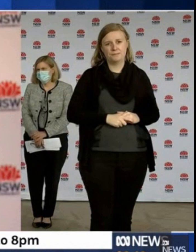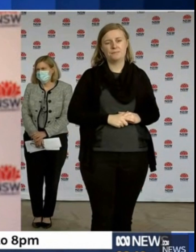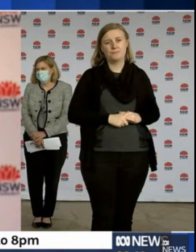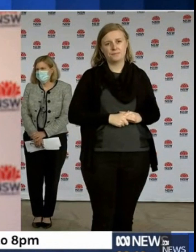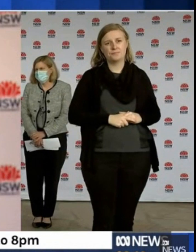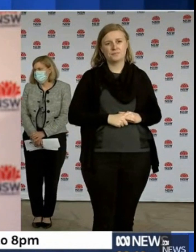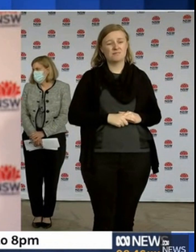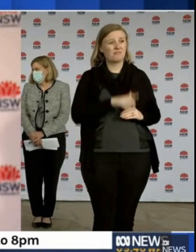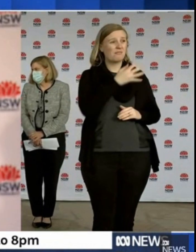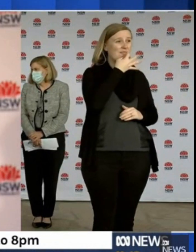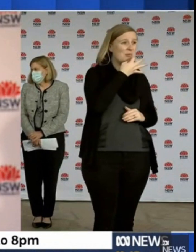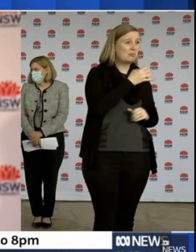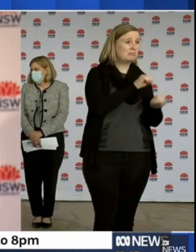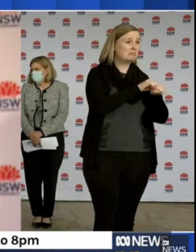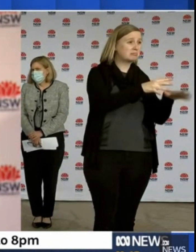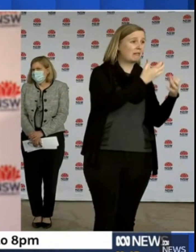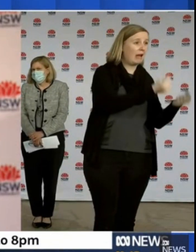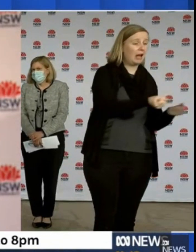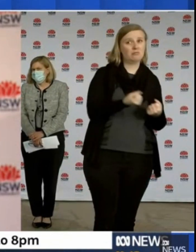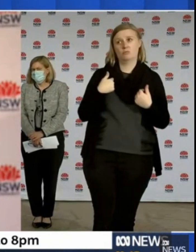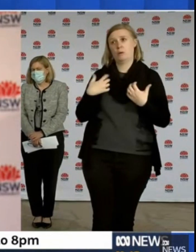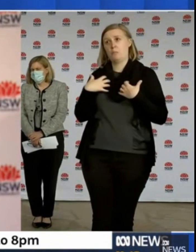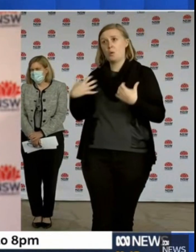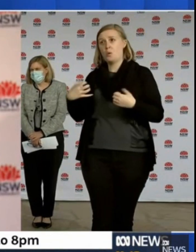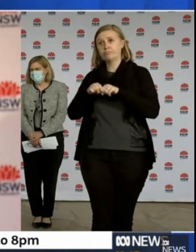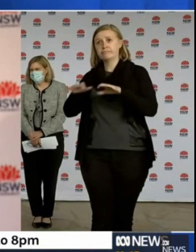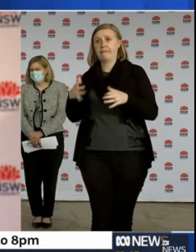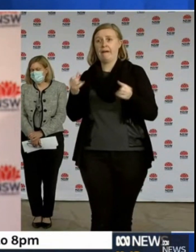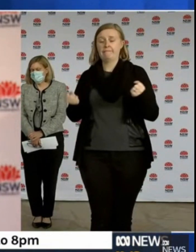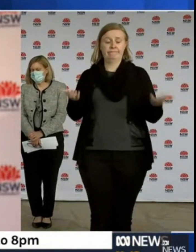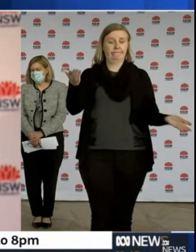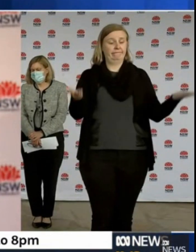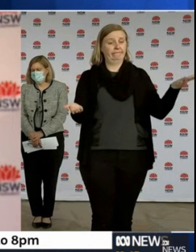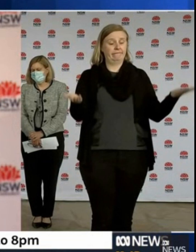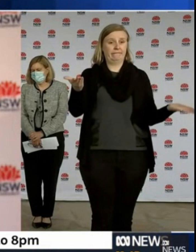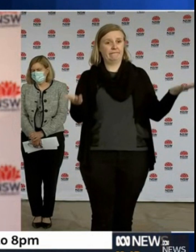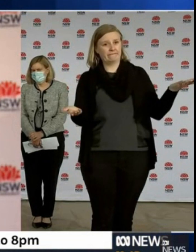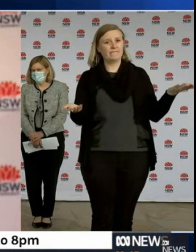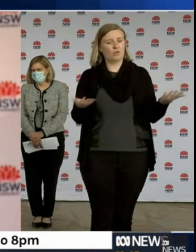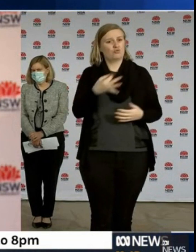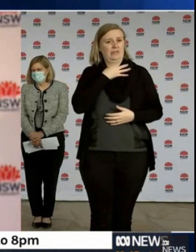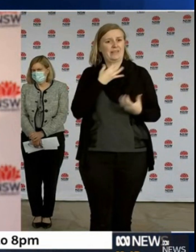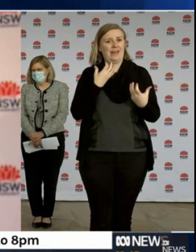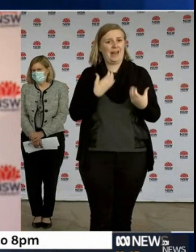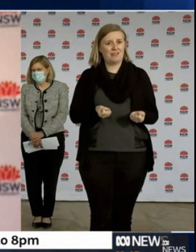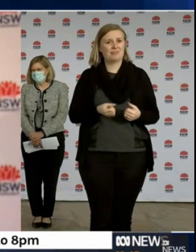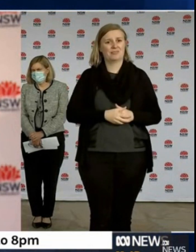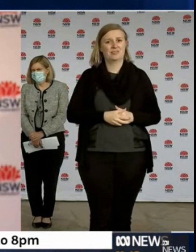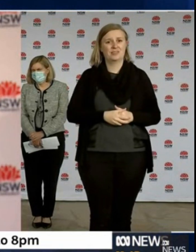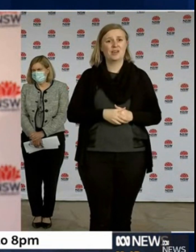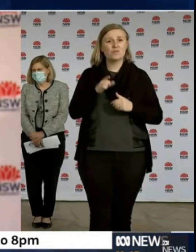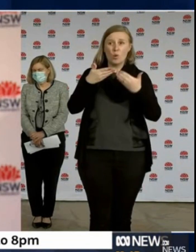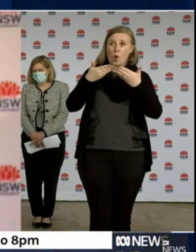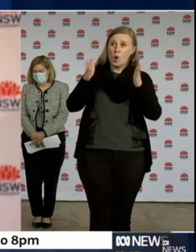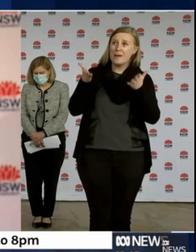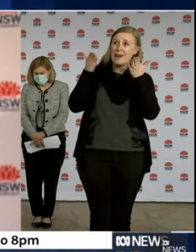number of Aussies coming back home in that week. So we know the risk is always there. The risk of an outbreak, so long as you're welcoming Aussies back home,